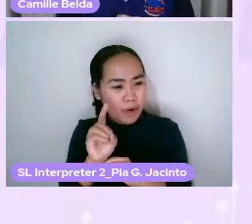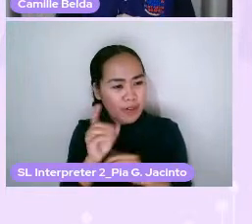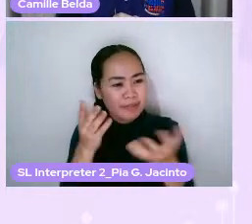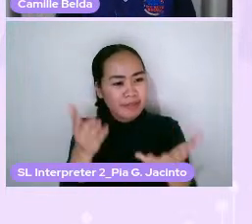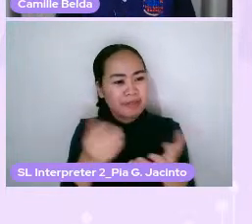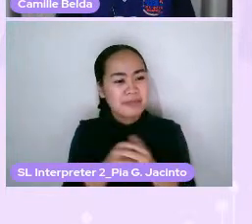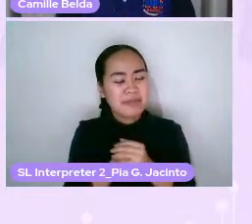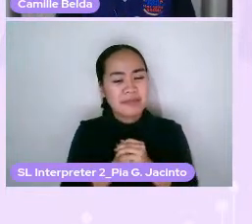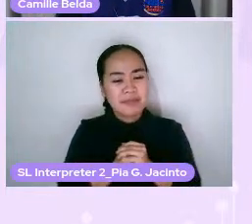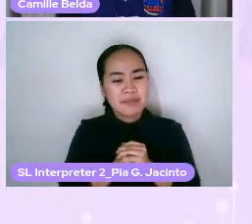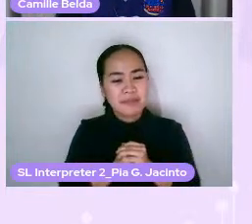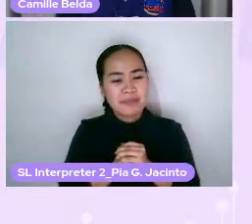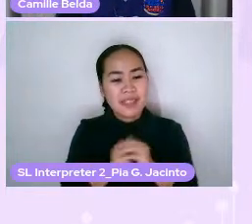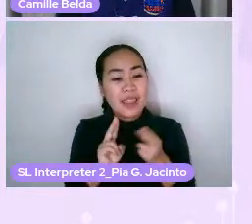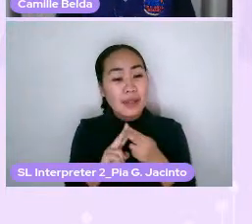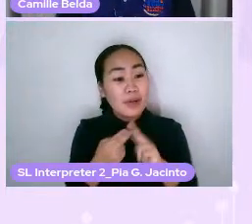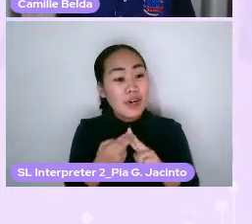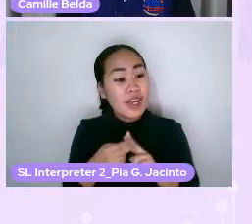number 3.